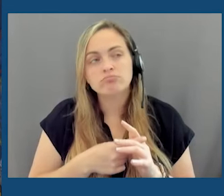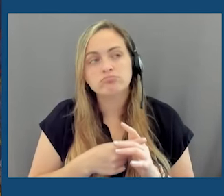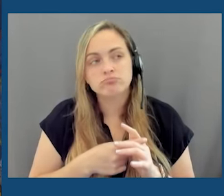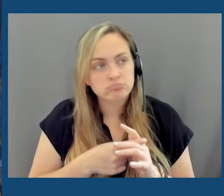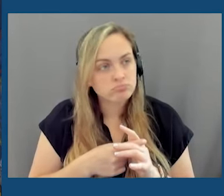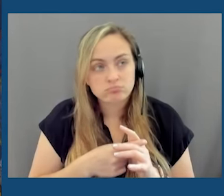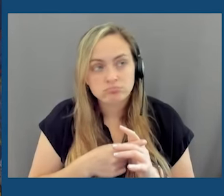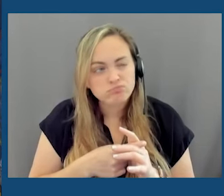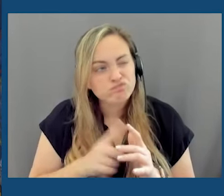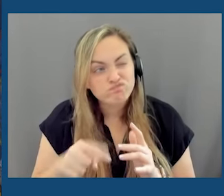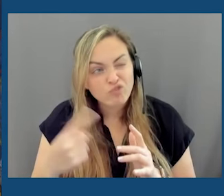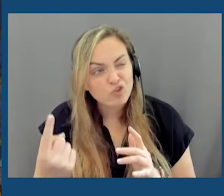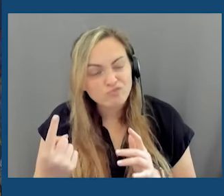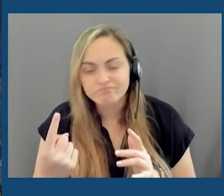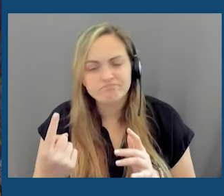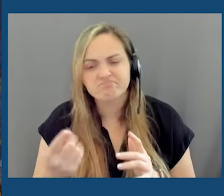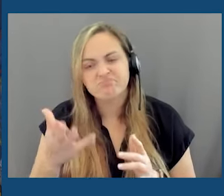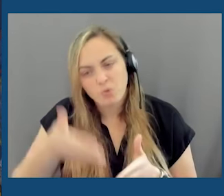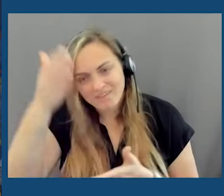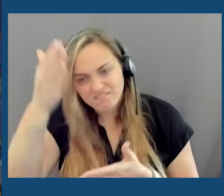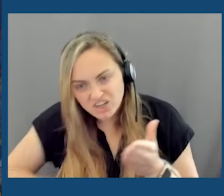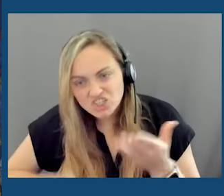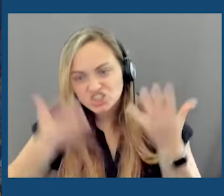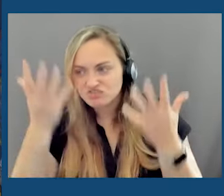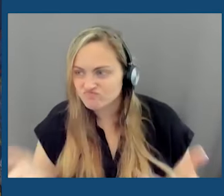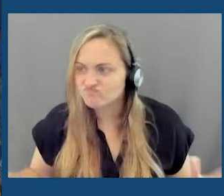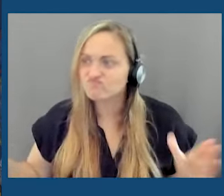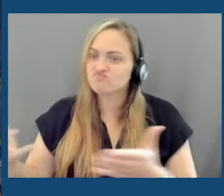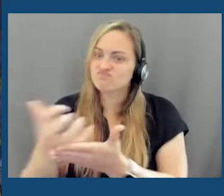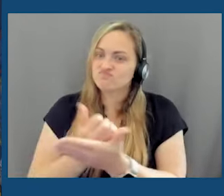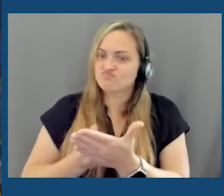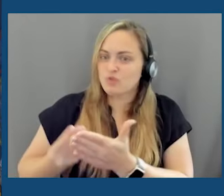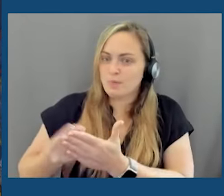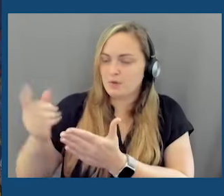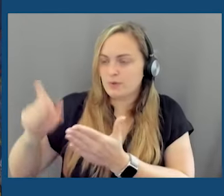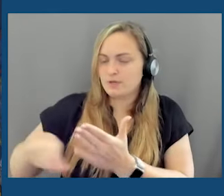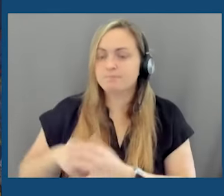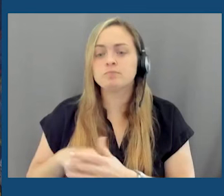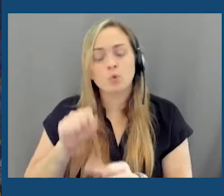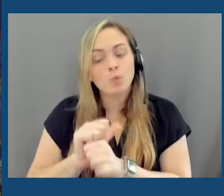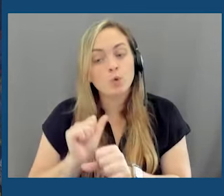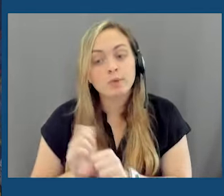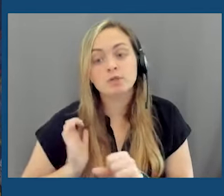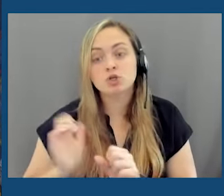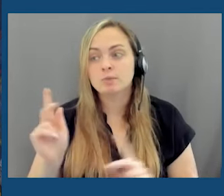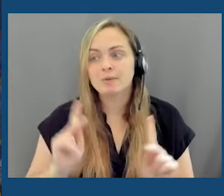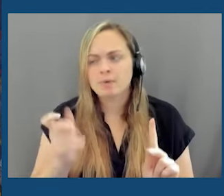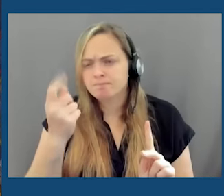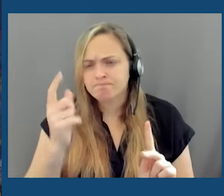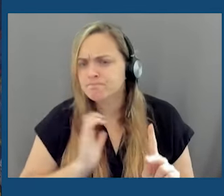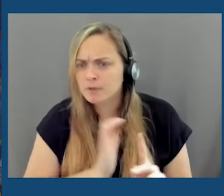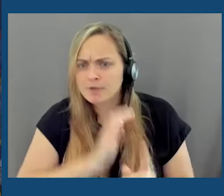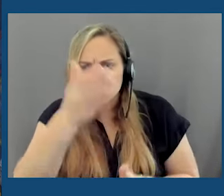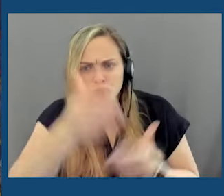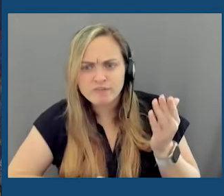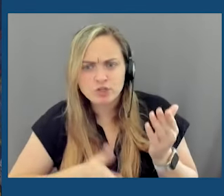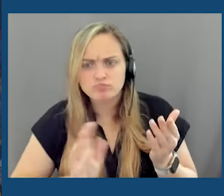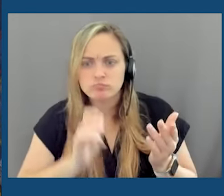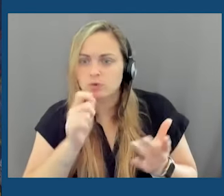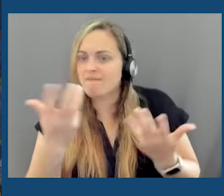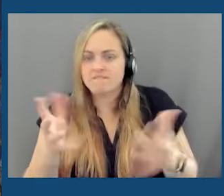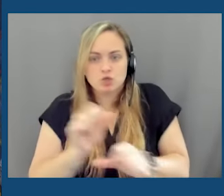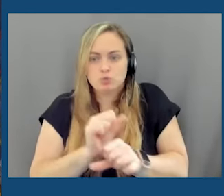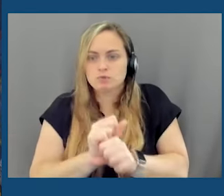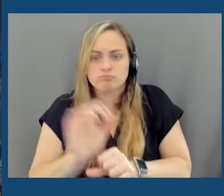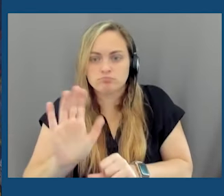finish. So we'll be working with the chairs. The commission is not over. We're not done.